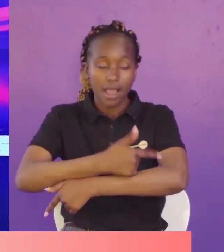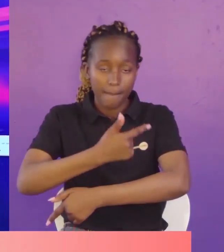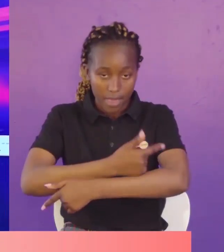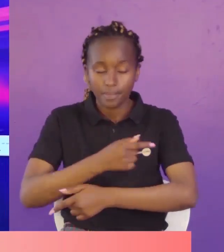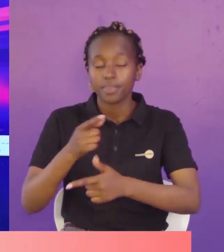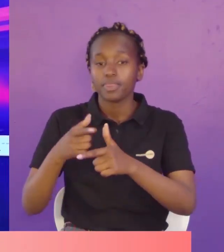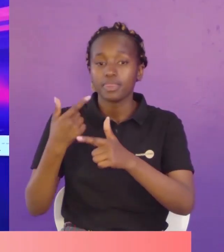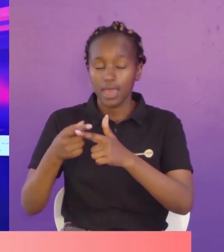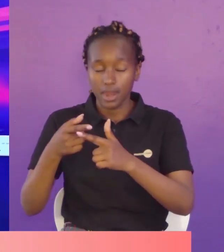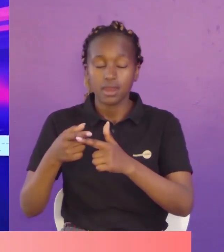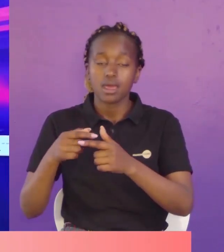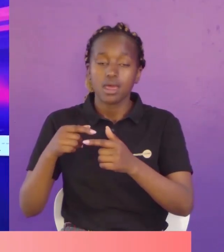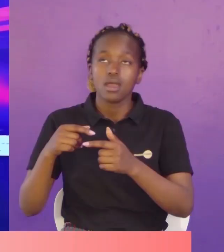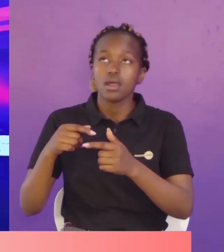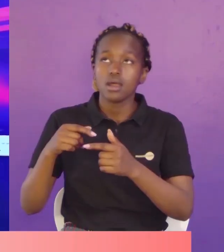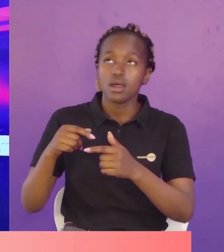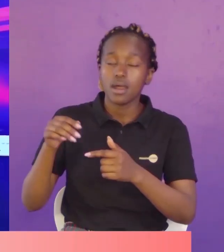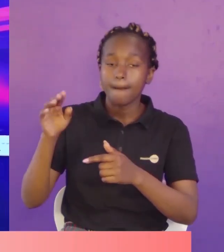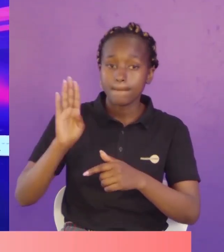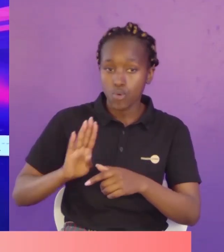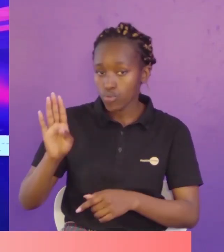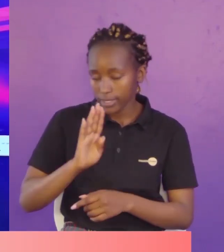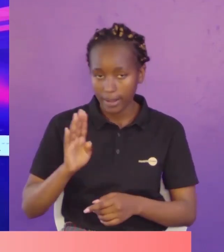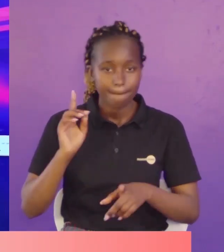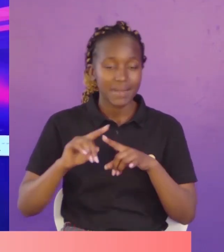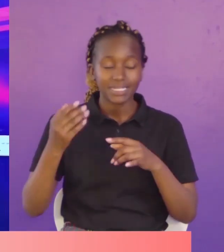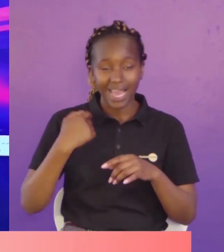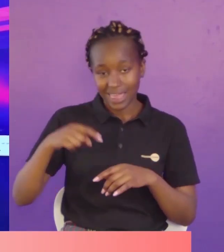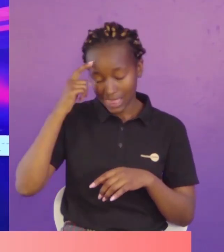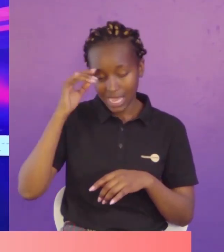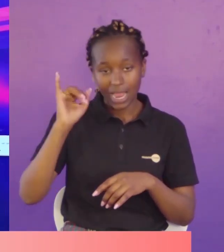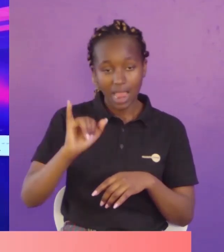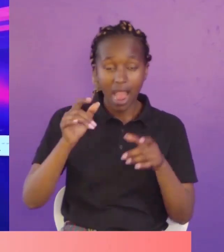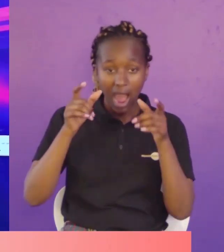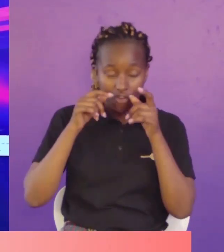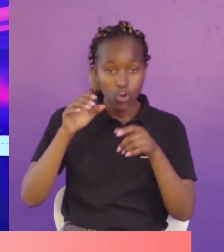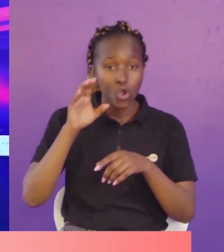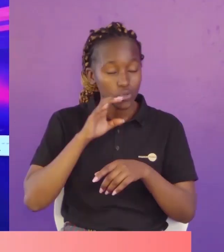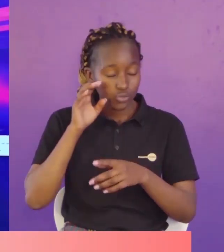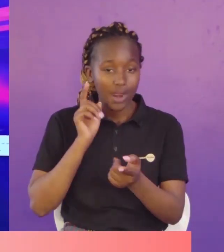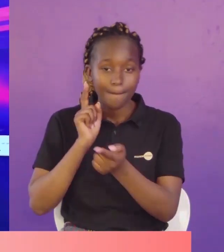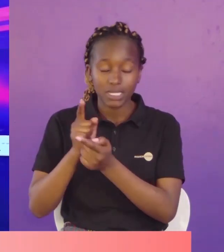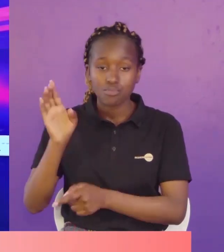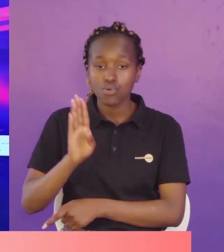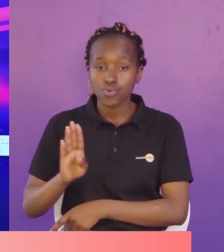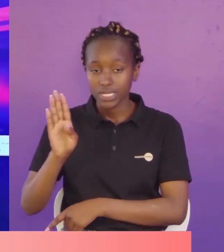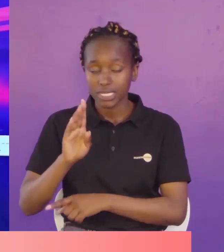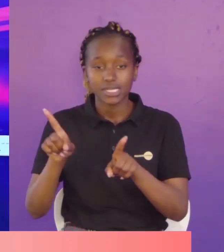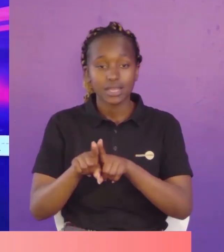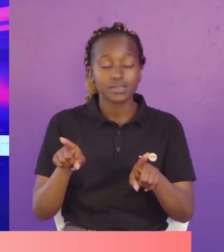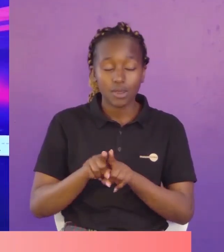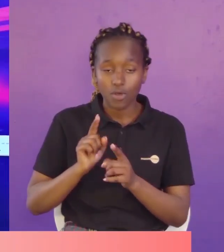tomorrow. Remember, the likes of Ivory Coast will be facing the likes of Burundi, will be facing the likes of Seychelles. And it